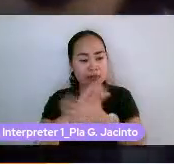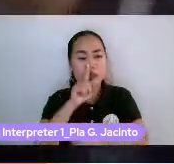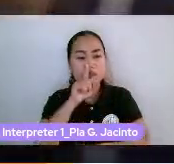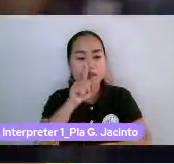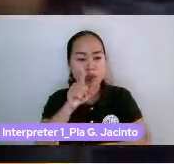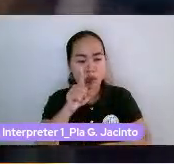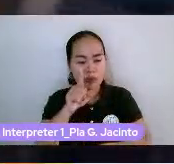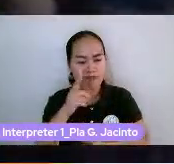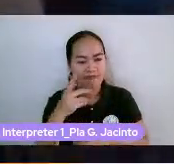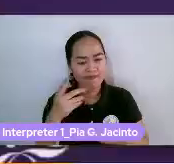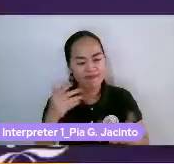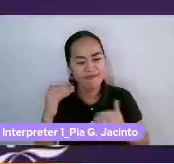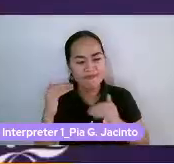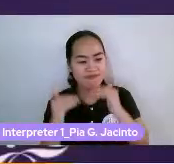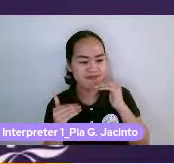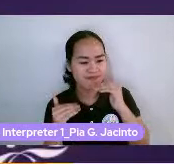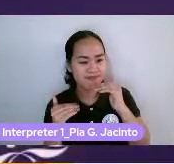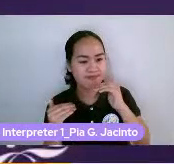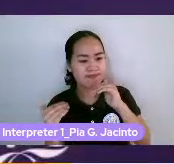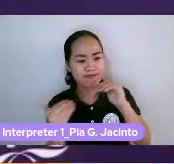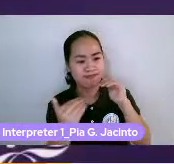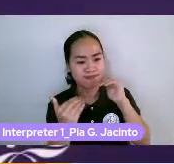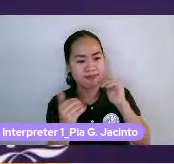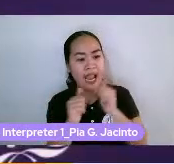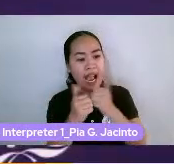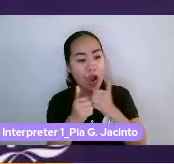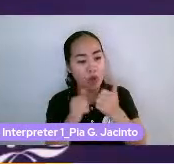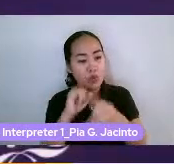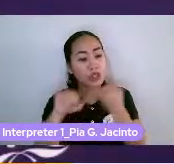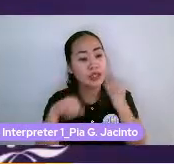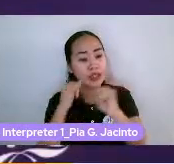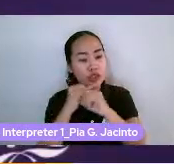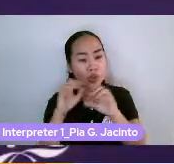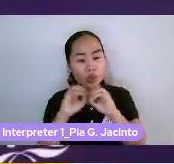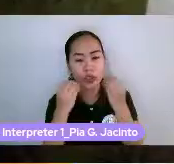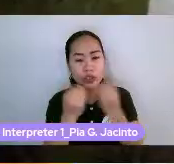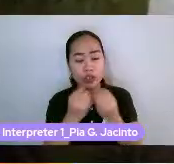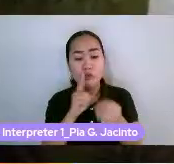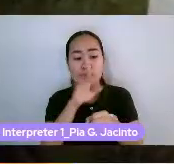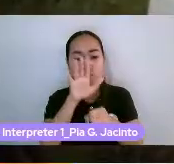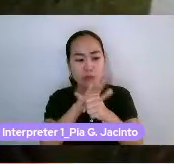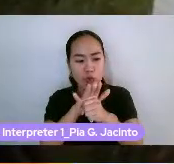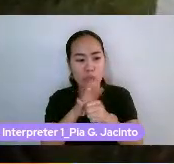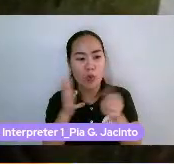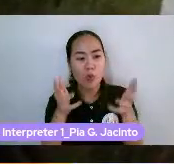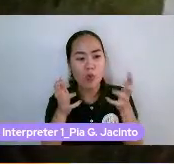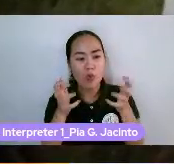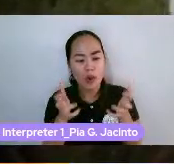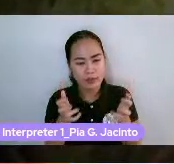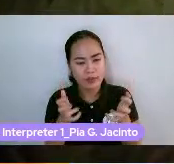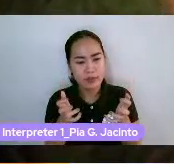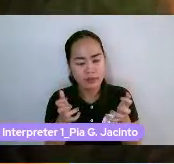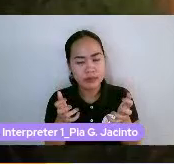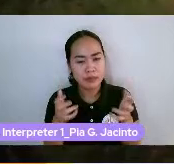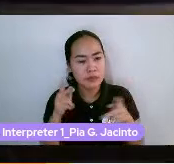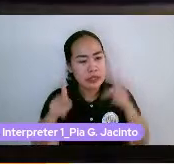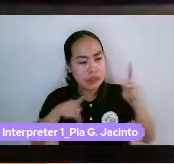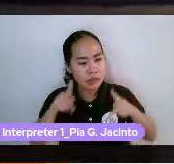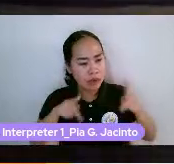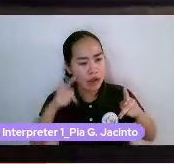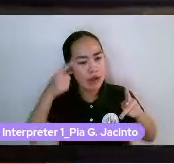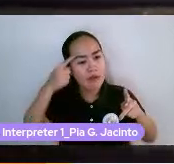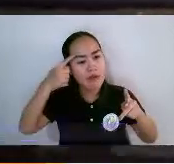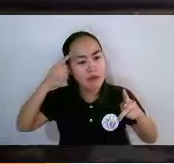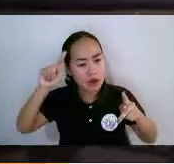inequality. The International Labour Organization is committed to human-centered recovery based on social